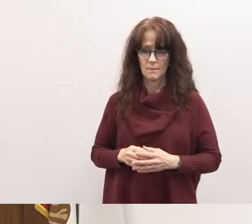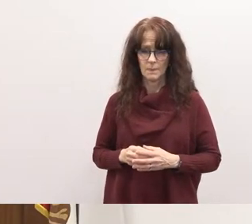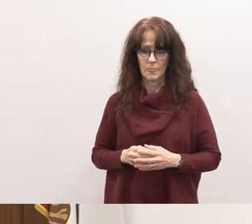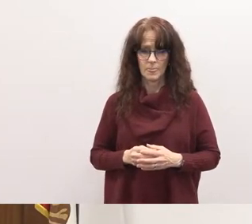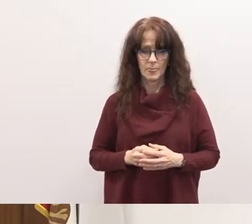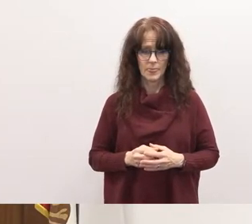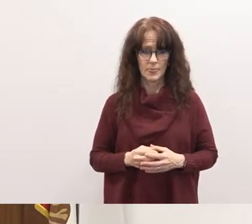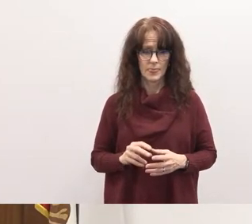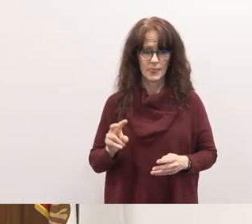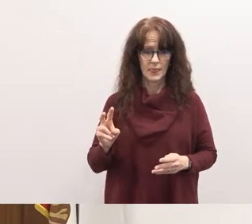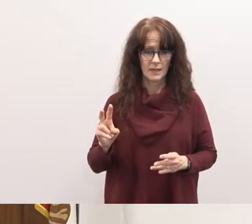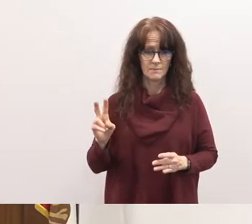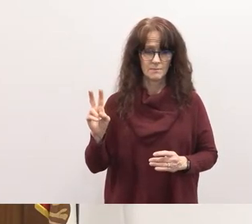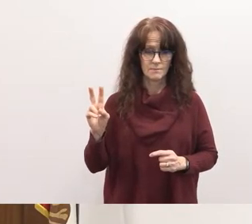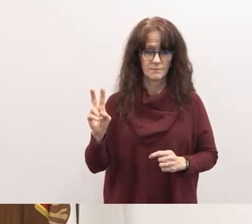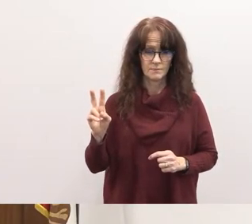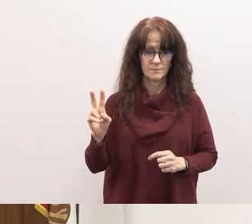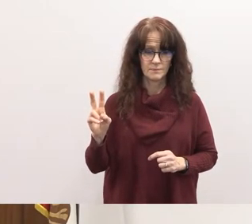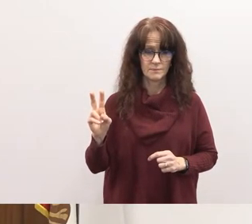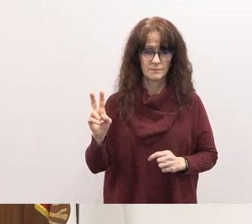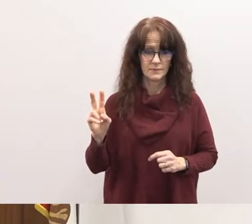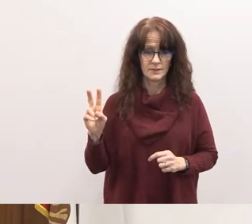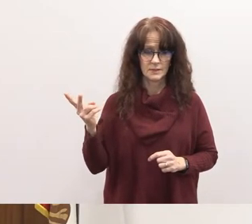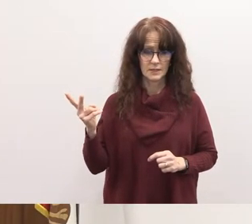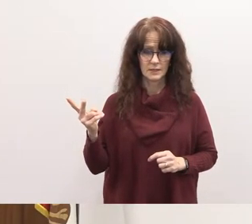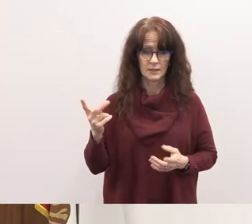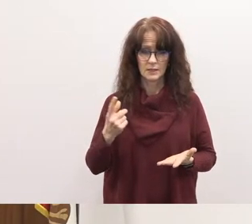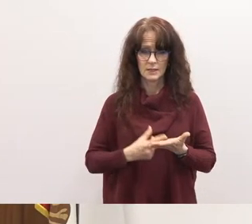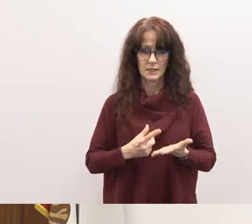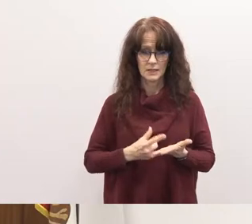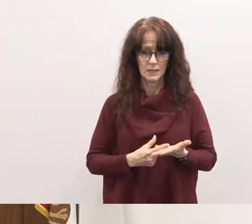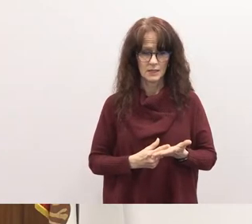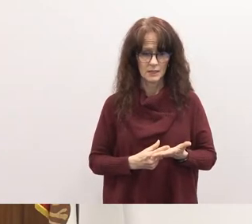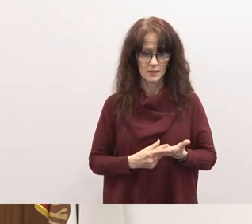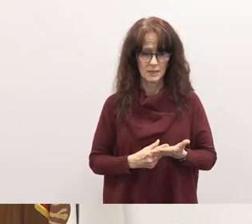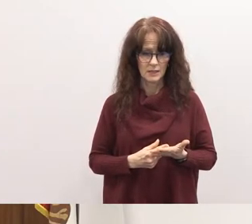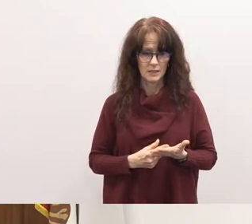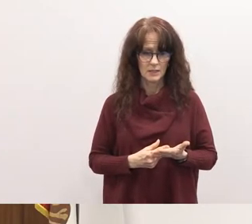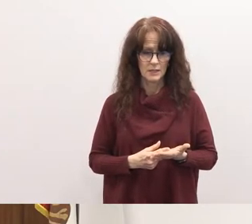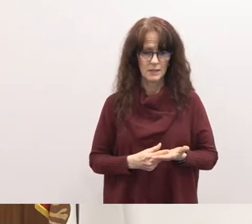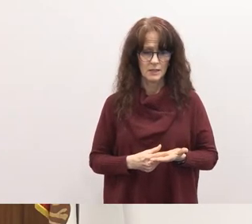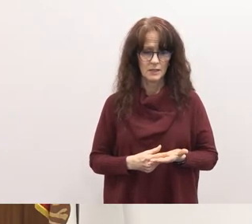Do we have a second? Second. Any discussion?